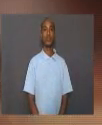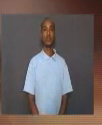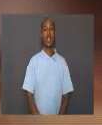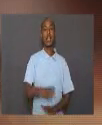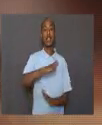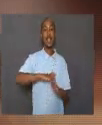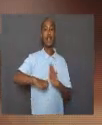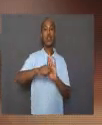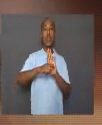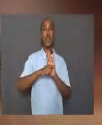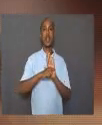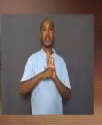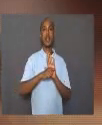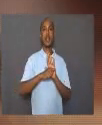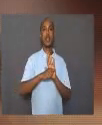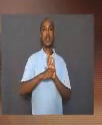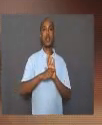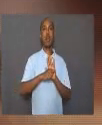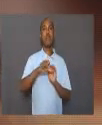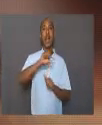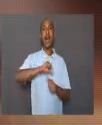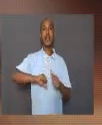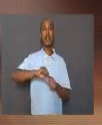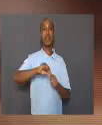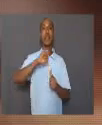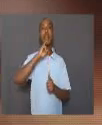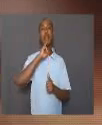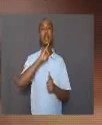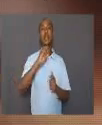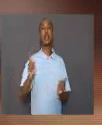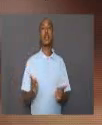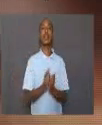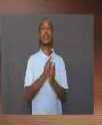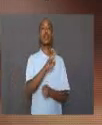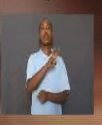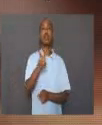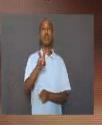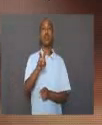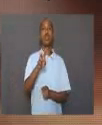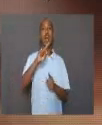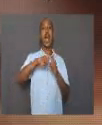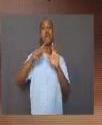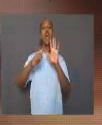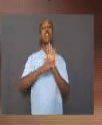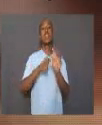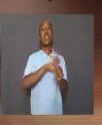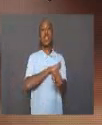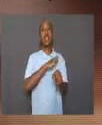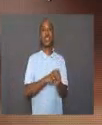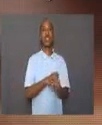The electronegativity of an atom is related to both its ionization